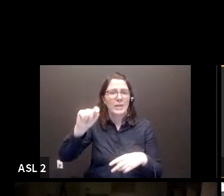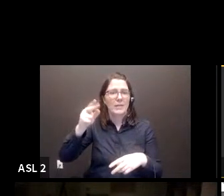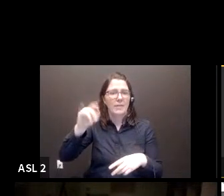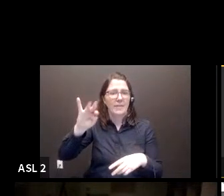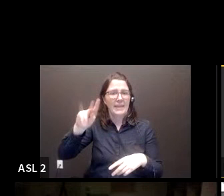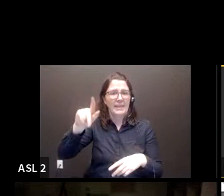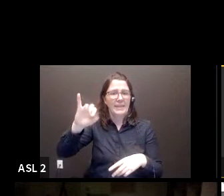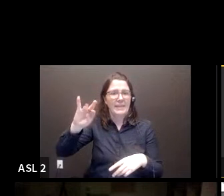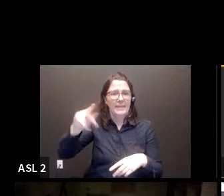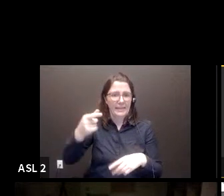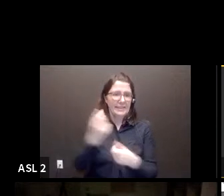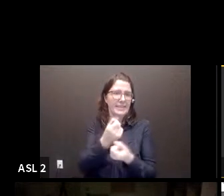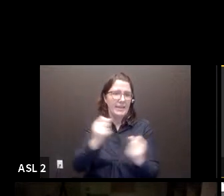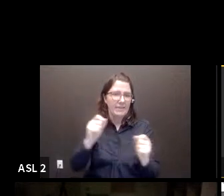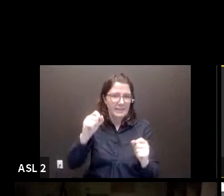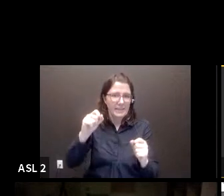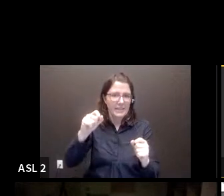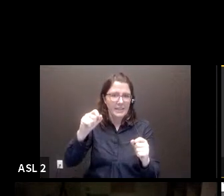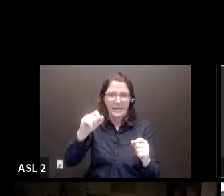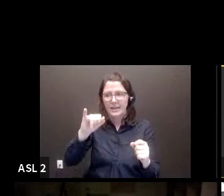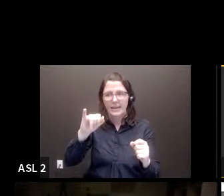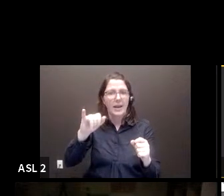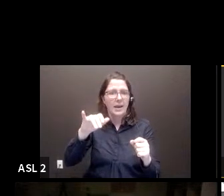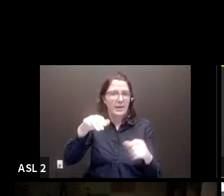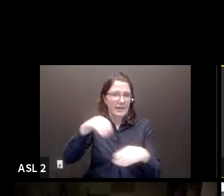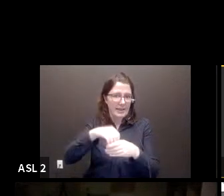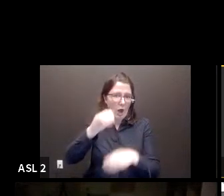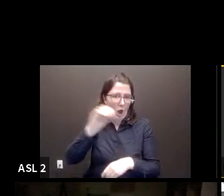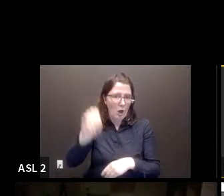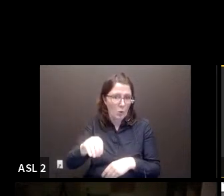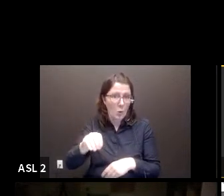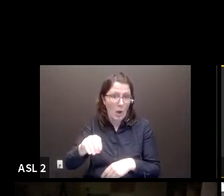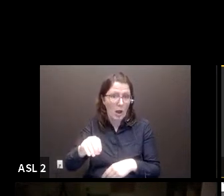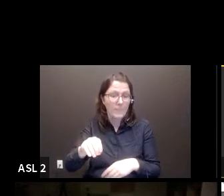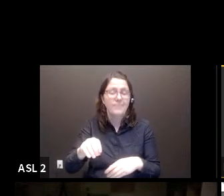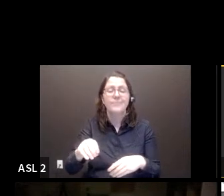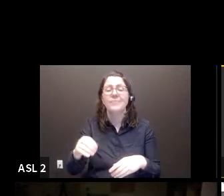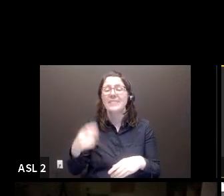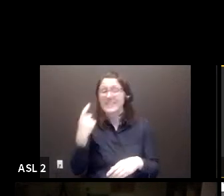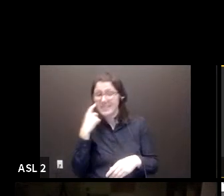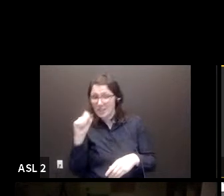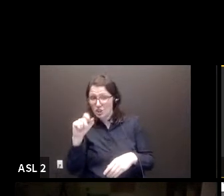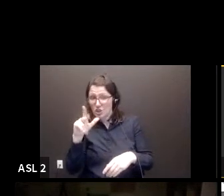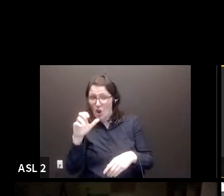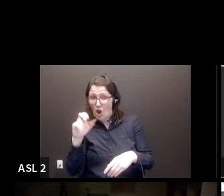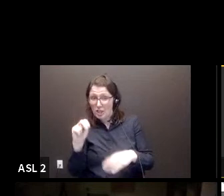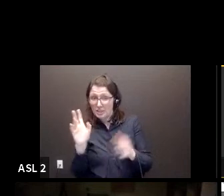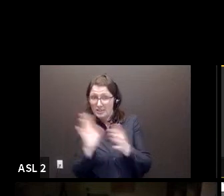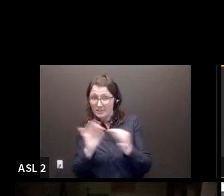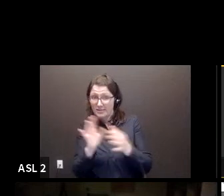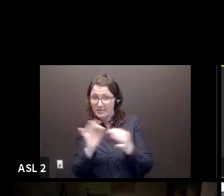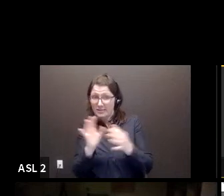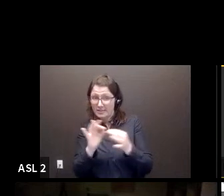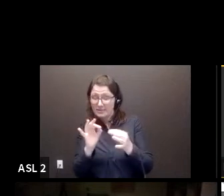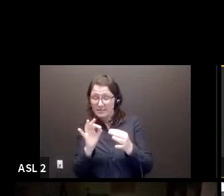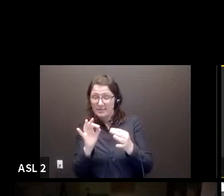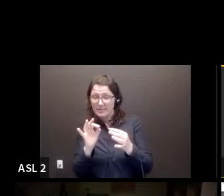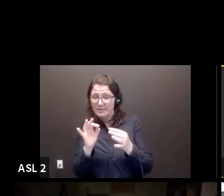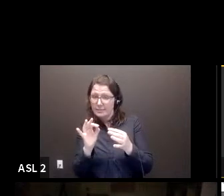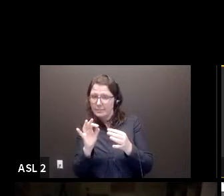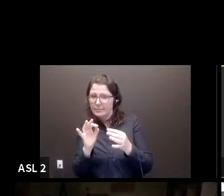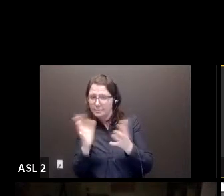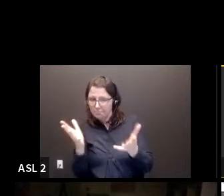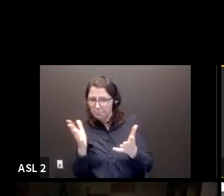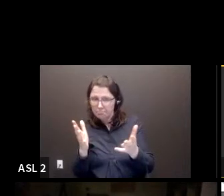identifying like sean said before for example what are there's about 10 examples here of